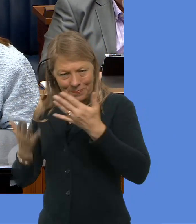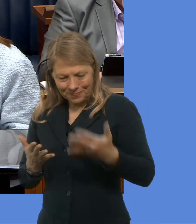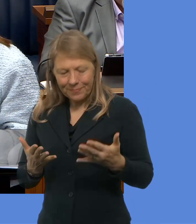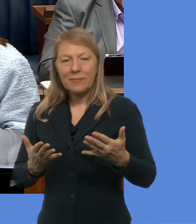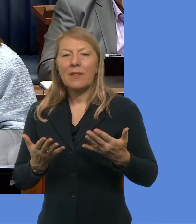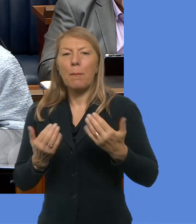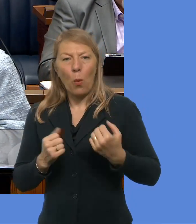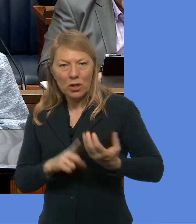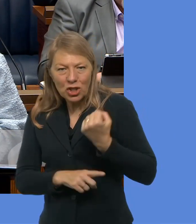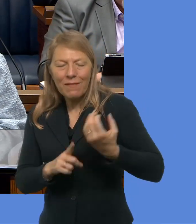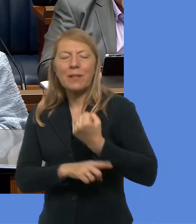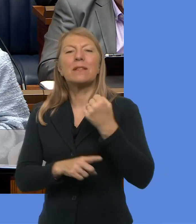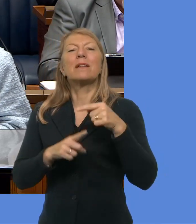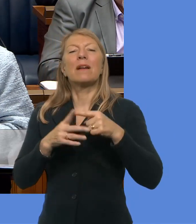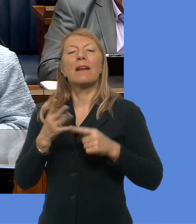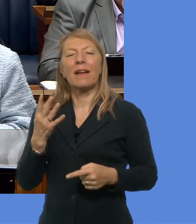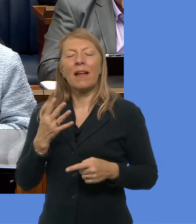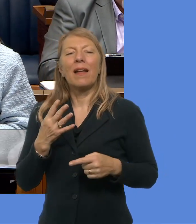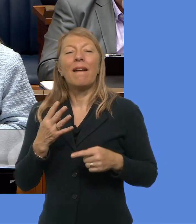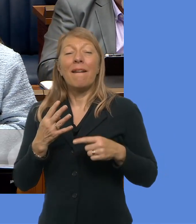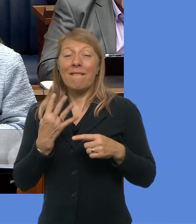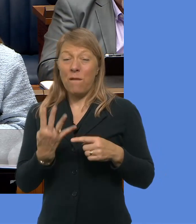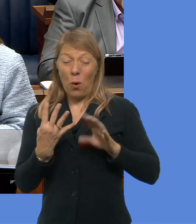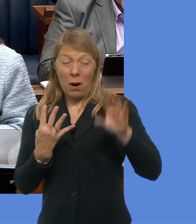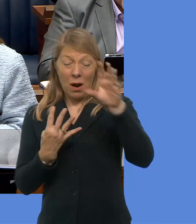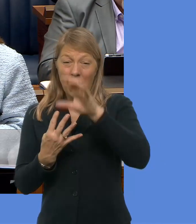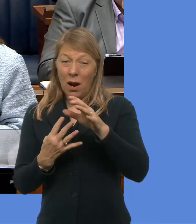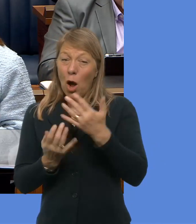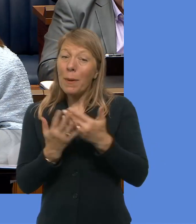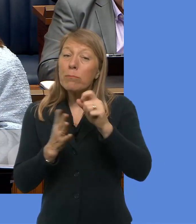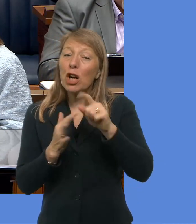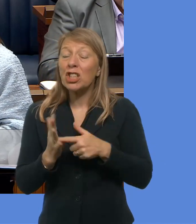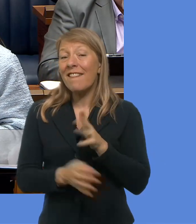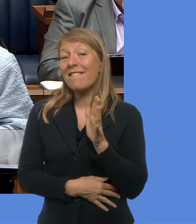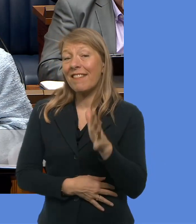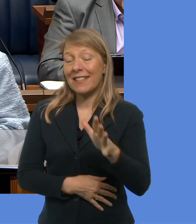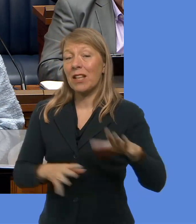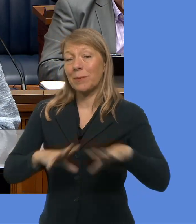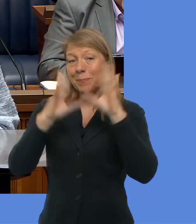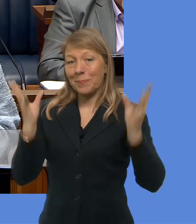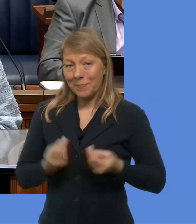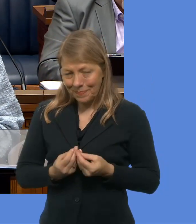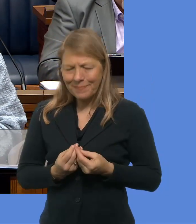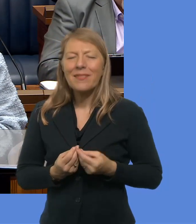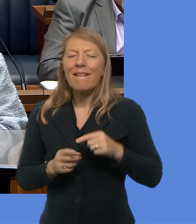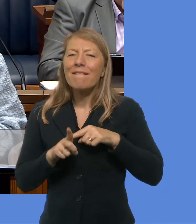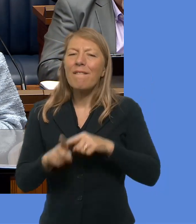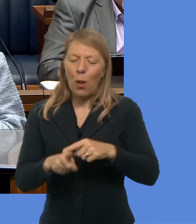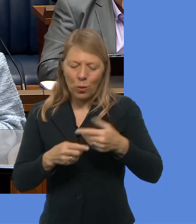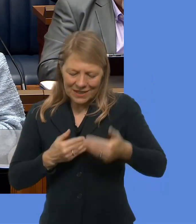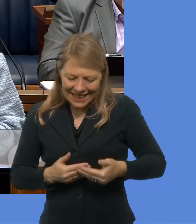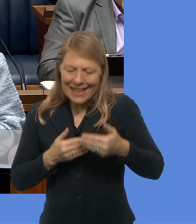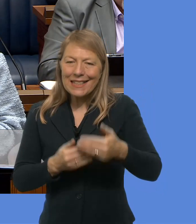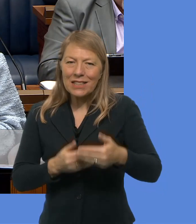are around 50 projects. At full business case stage, each project will specify the benefits to be realised from that project.